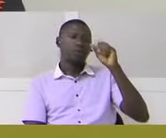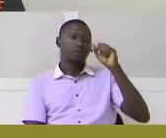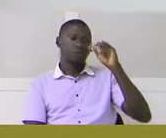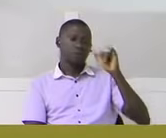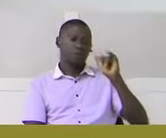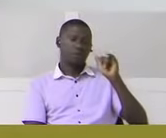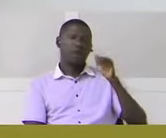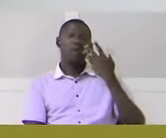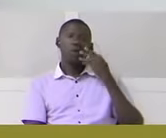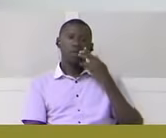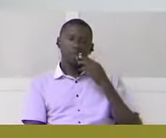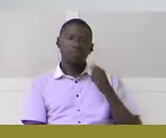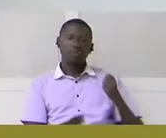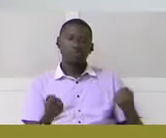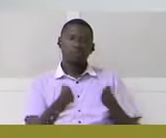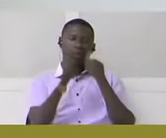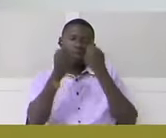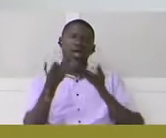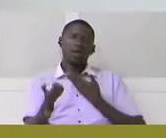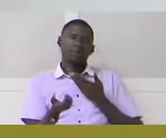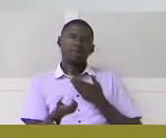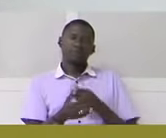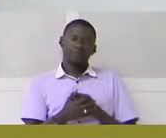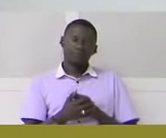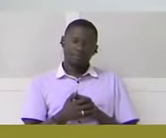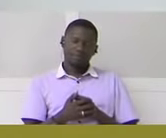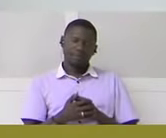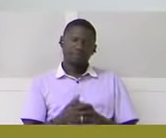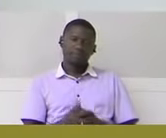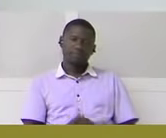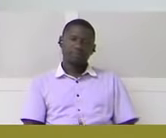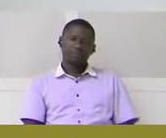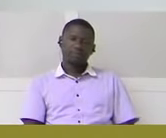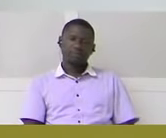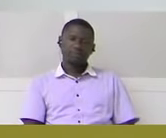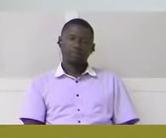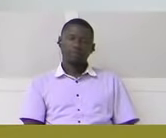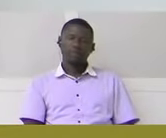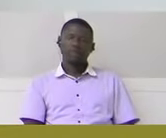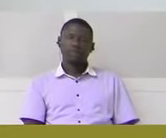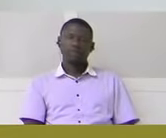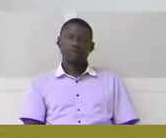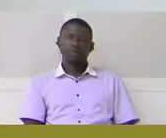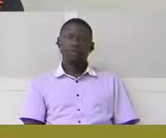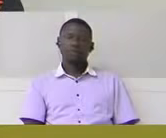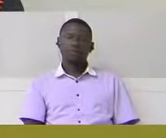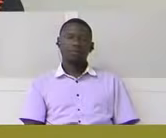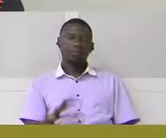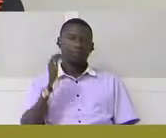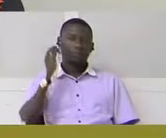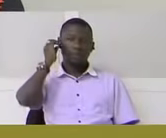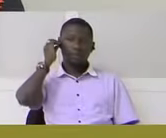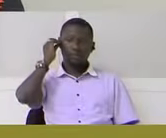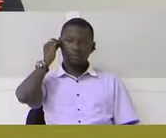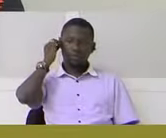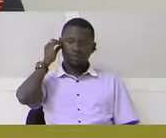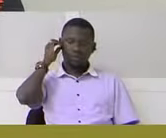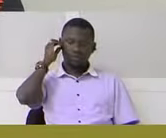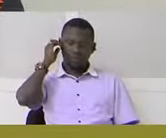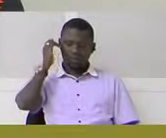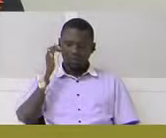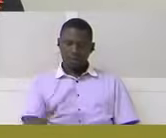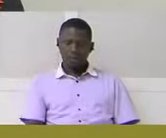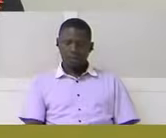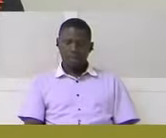Jaula birina tela kuoketa convoy ni na mulu ani mulu mani bala fasoto do kulalu itatama